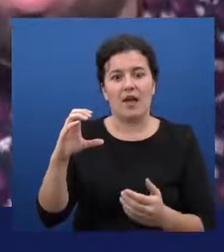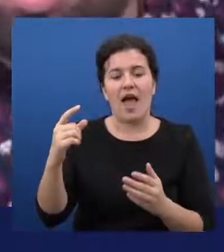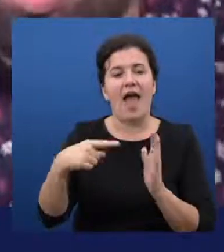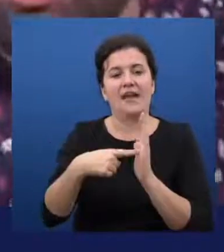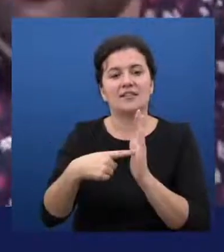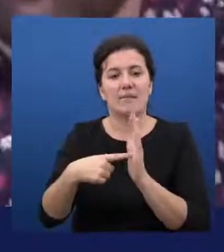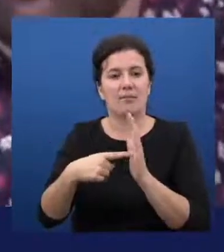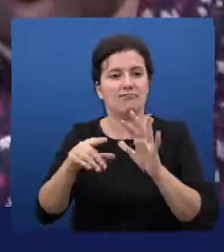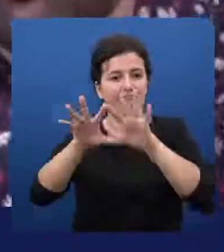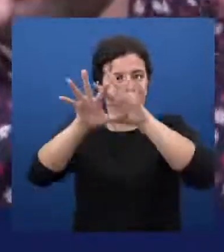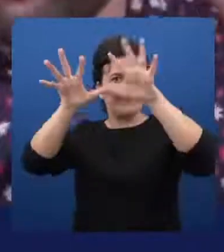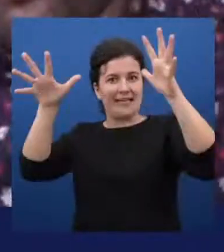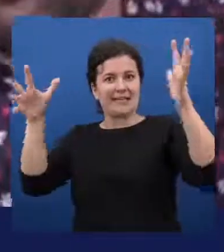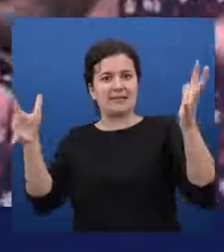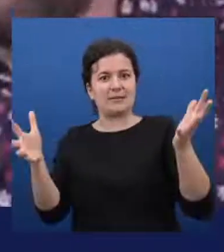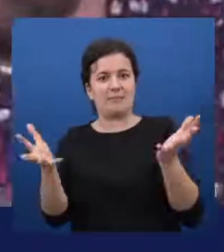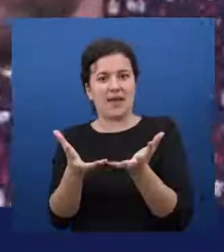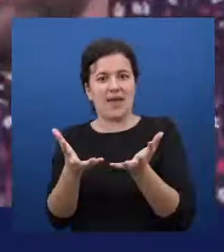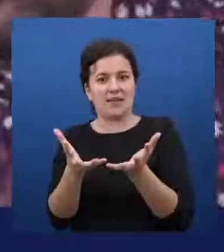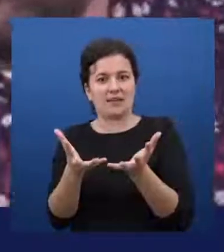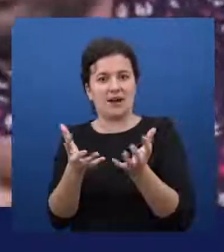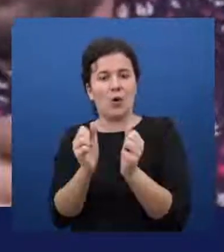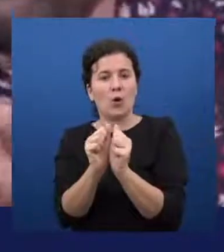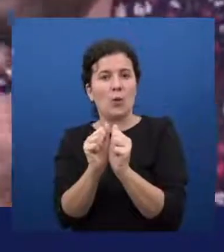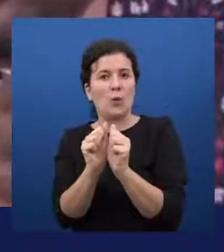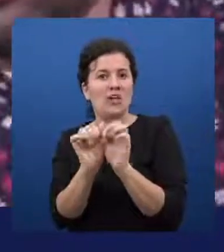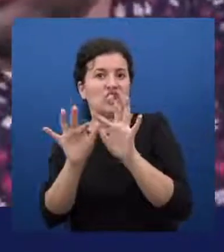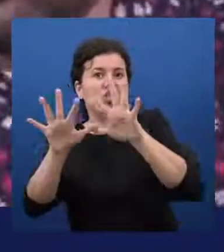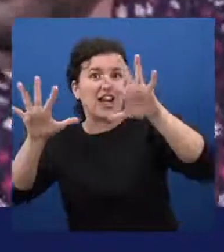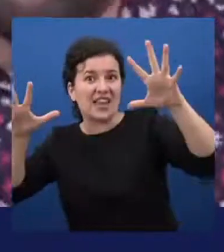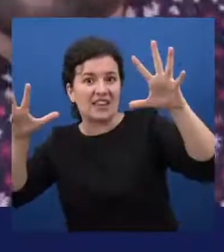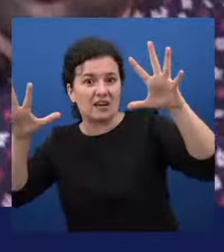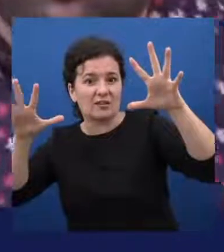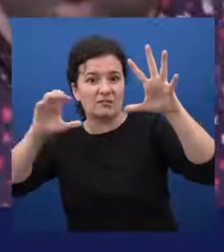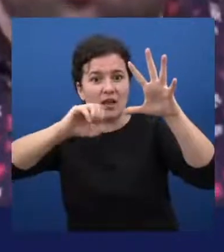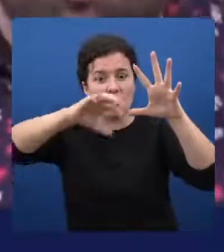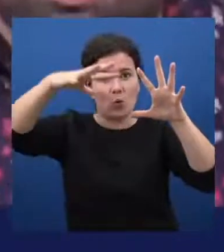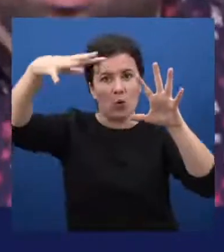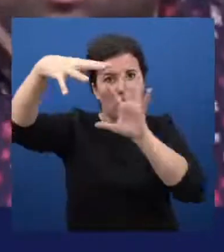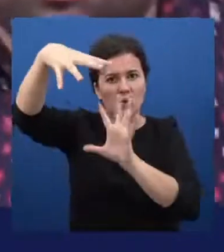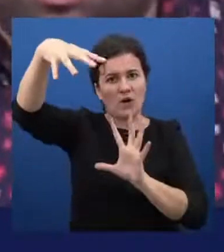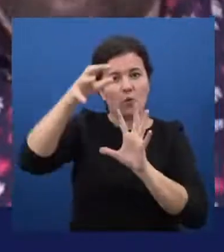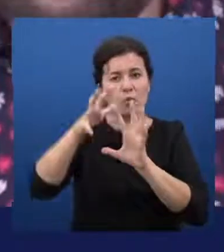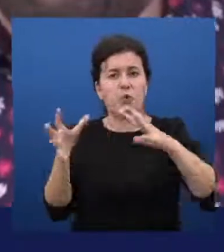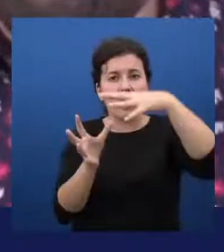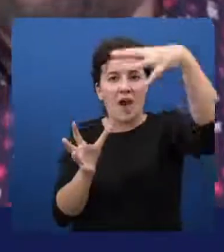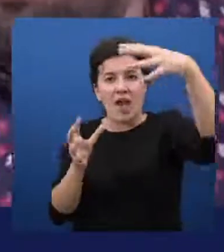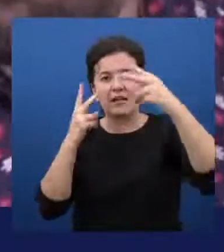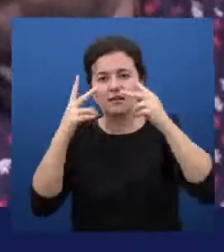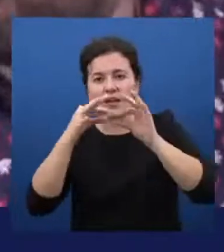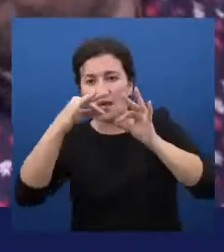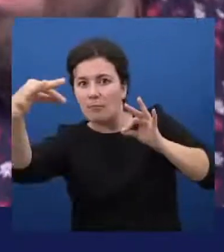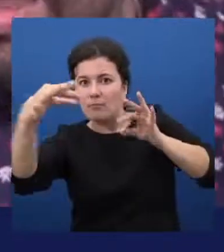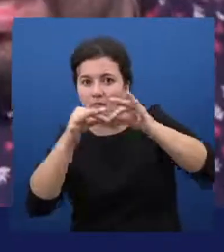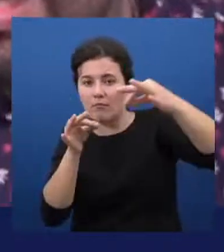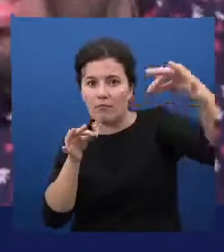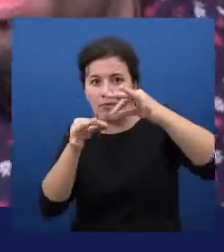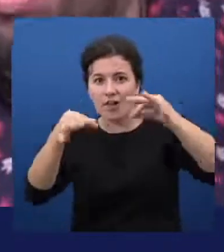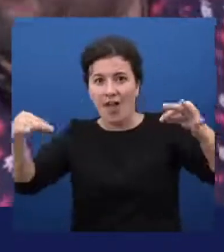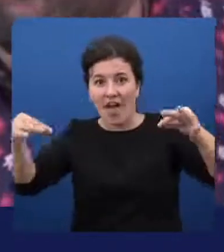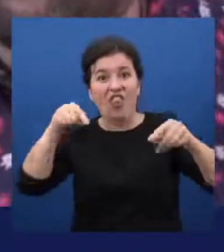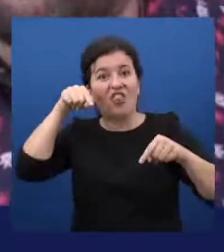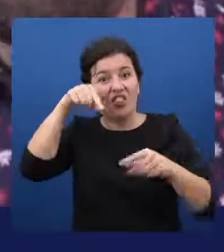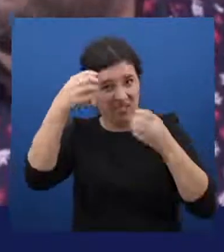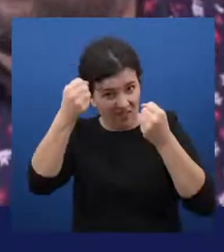space. It's called a shattering, and you use that how many spaces it can shatter to do some approximations. That's a formal method